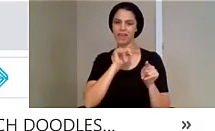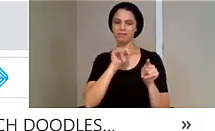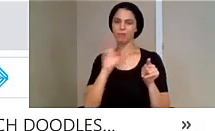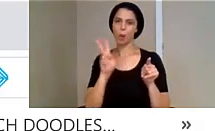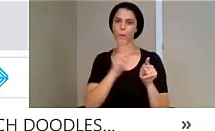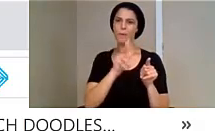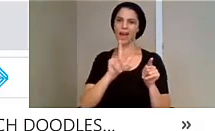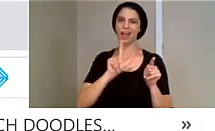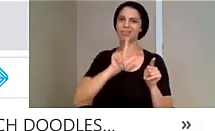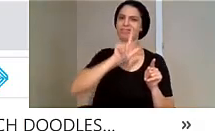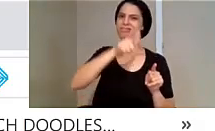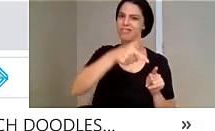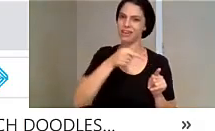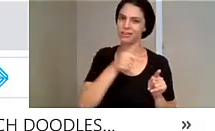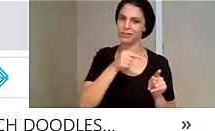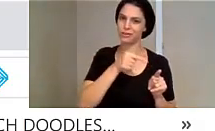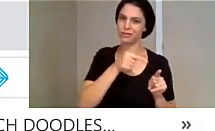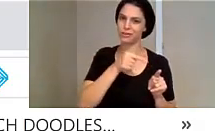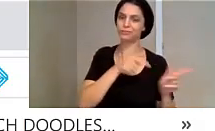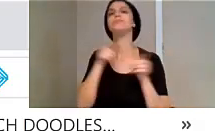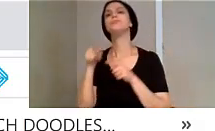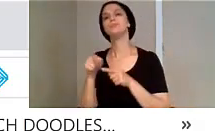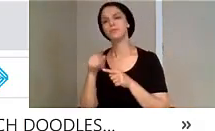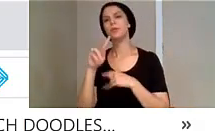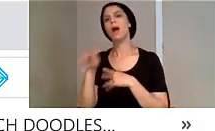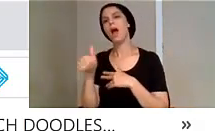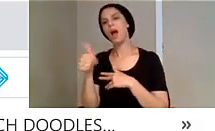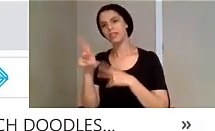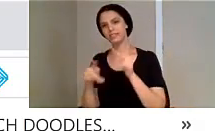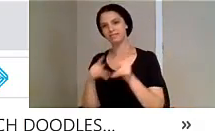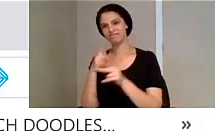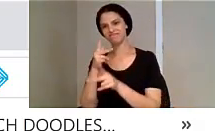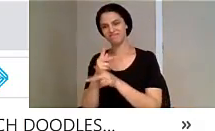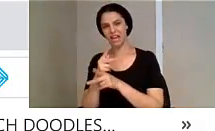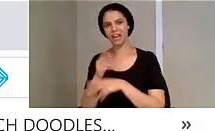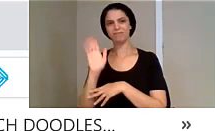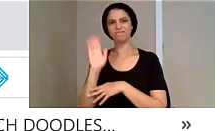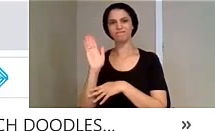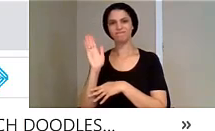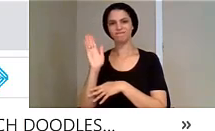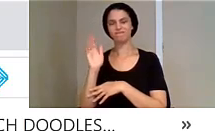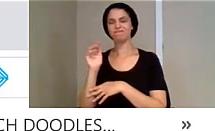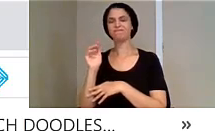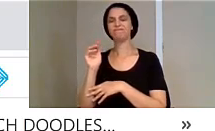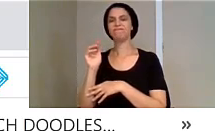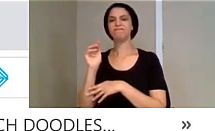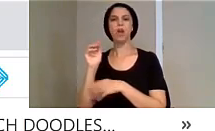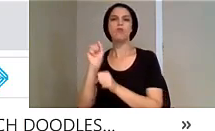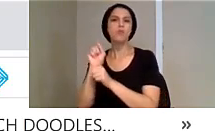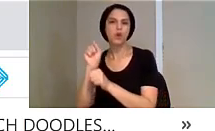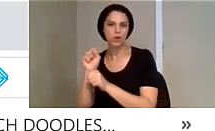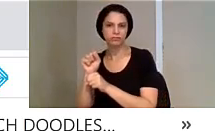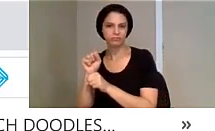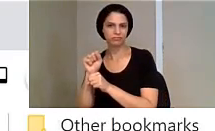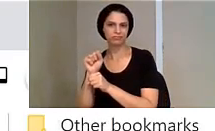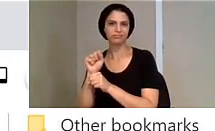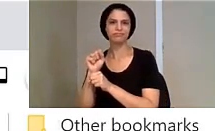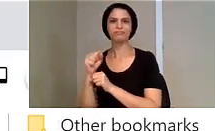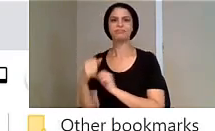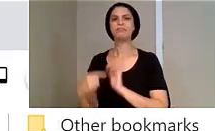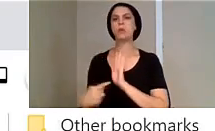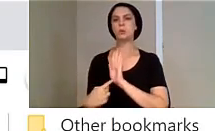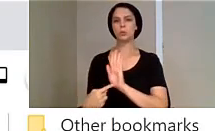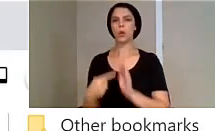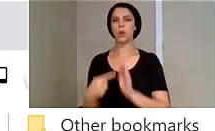file upload type of assignment. Let me toggle back to the presentation so you can understand what I mean by that.